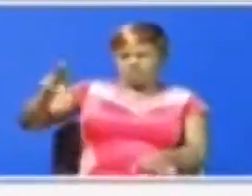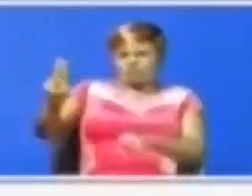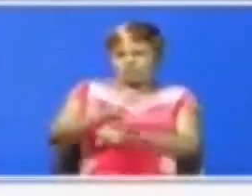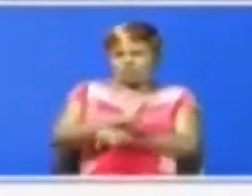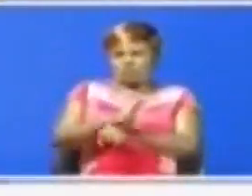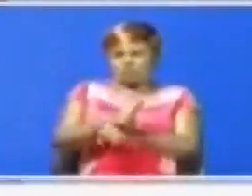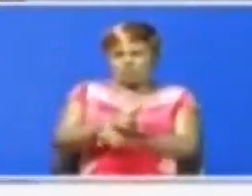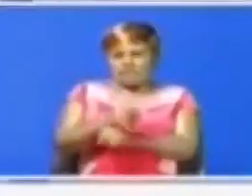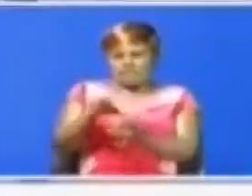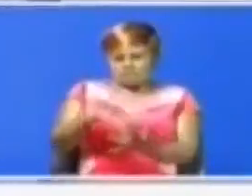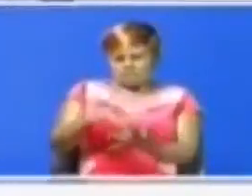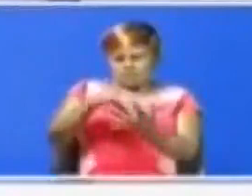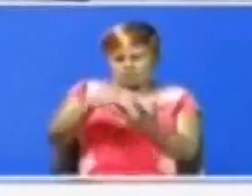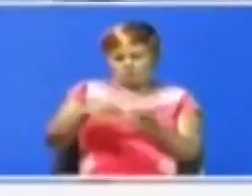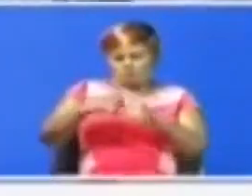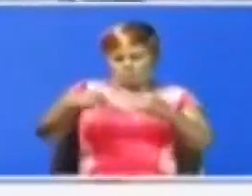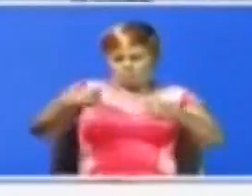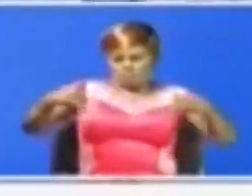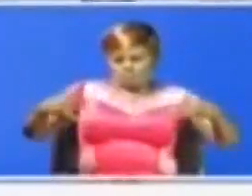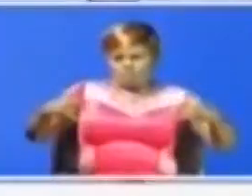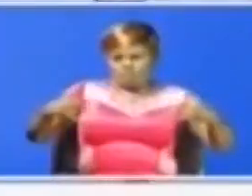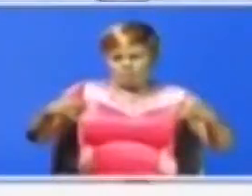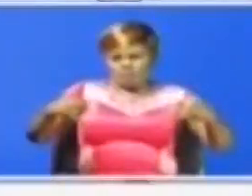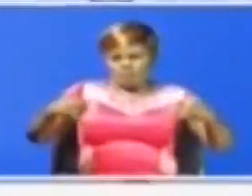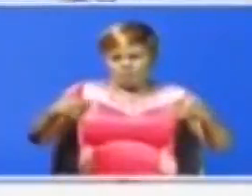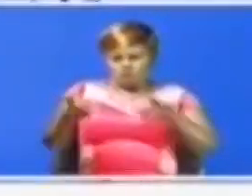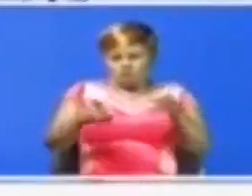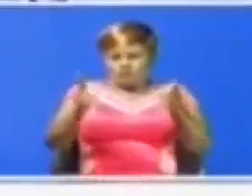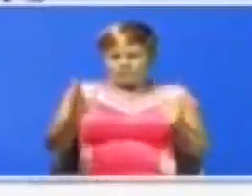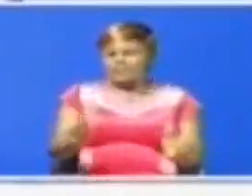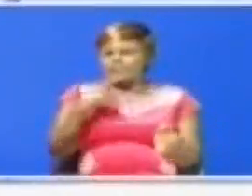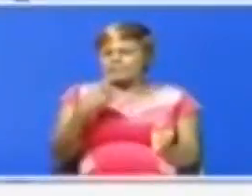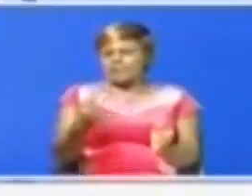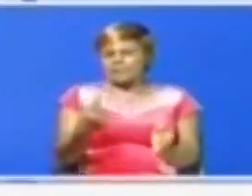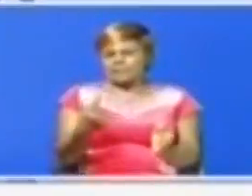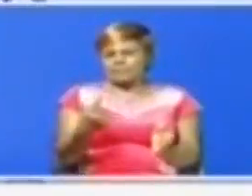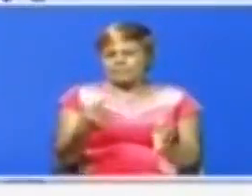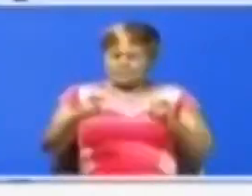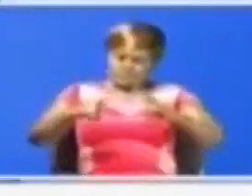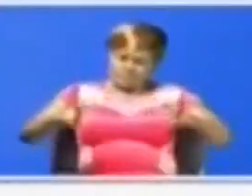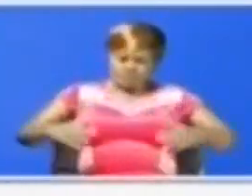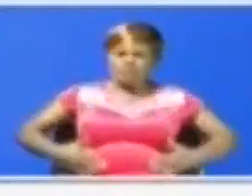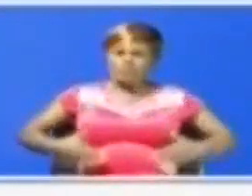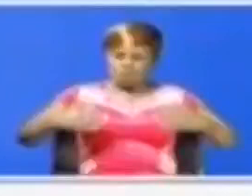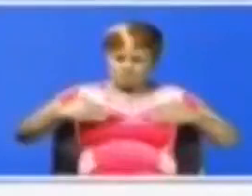mipira spesheli. Hata hivyo mkurugenzi wa majanga nchini Charles Owino amedokeza kwamba shughuli ya kutafuta miili hiyo